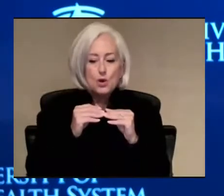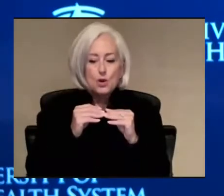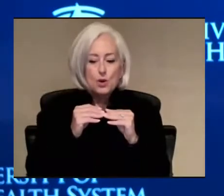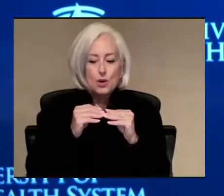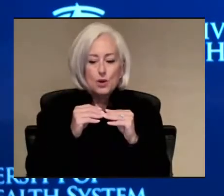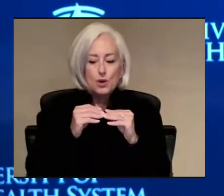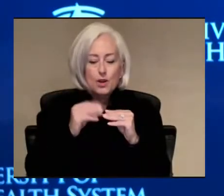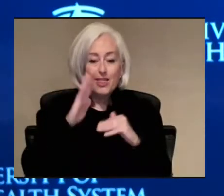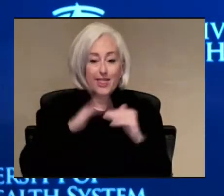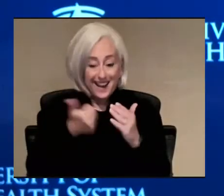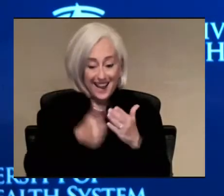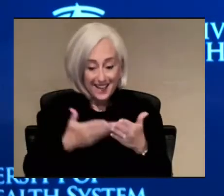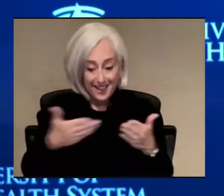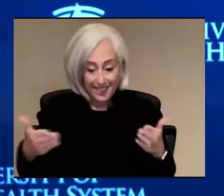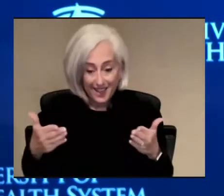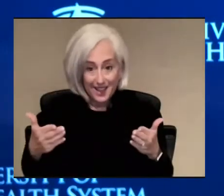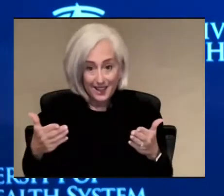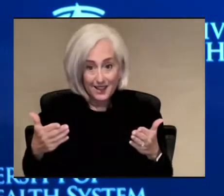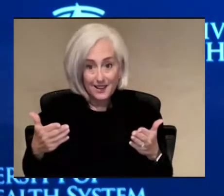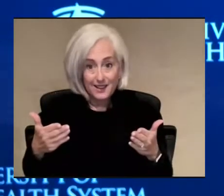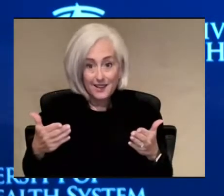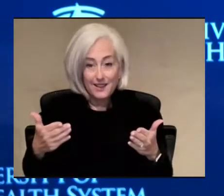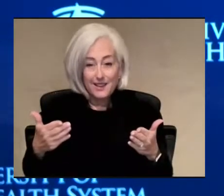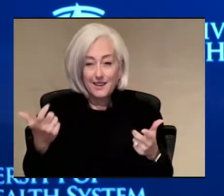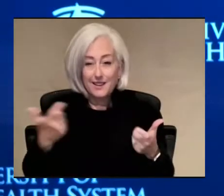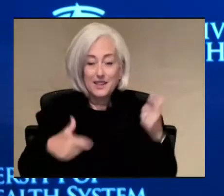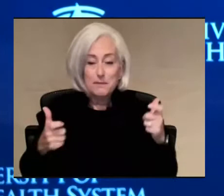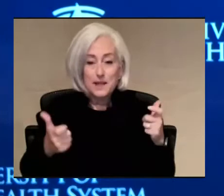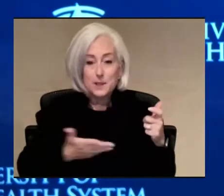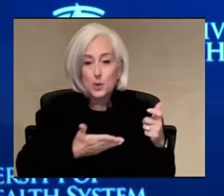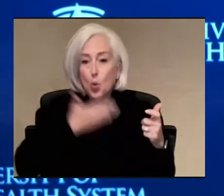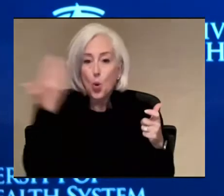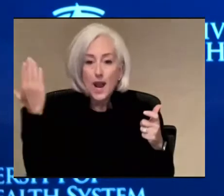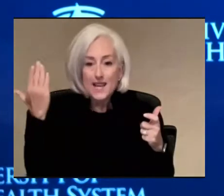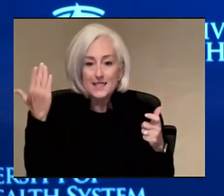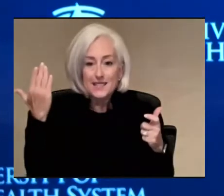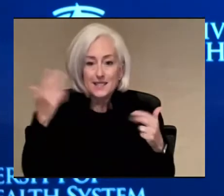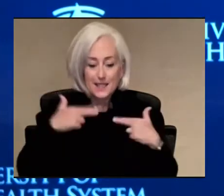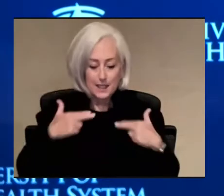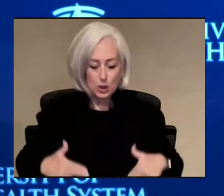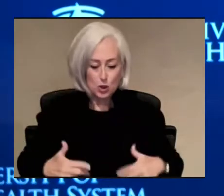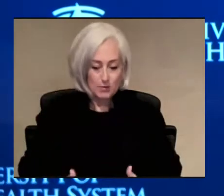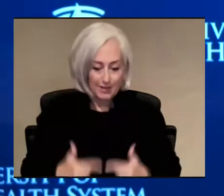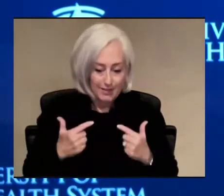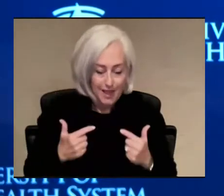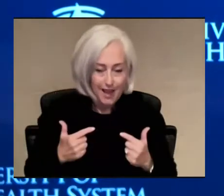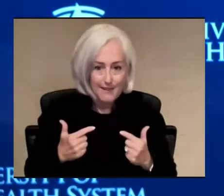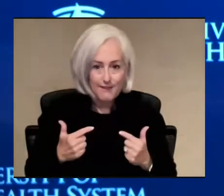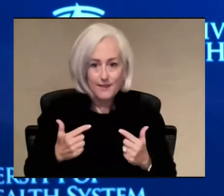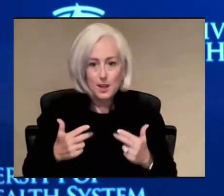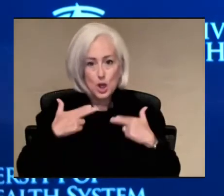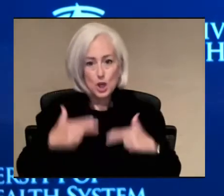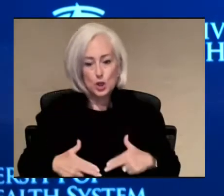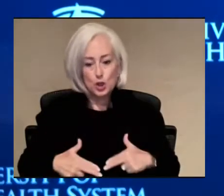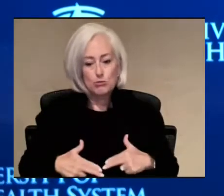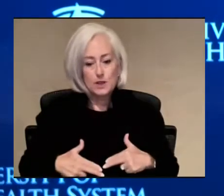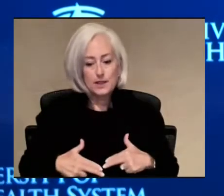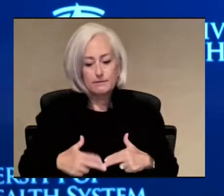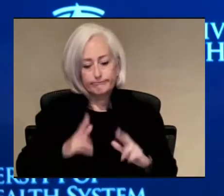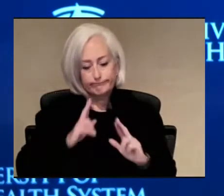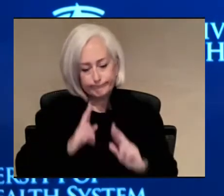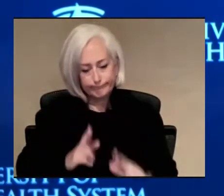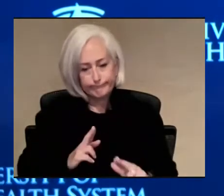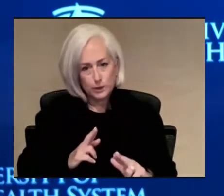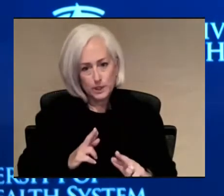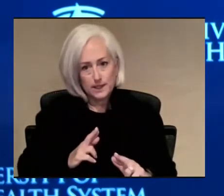wastes is that of the potential of human life and human dignity. When we don't allow people to achieve